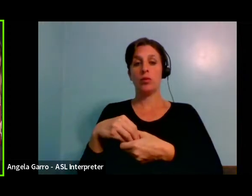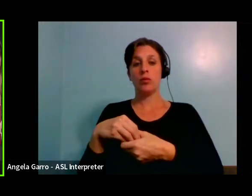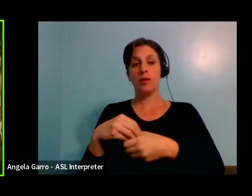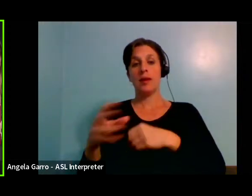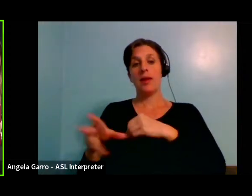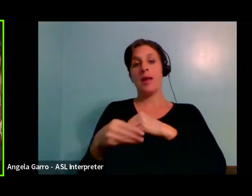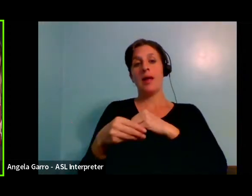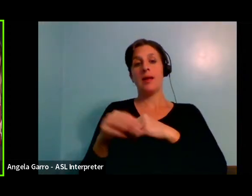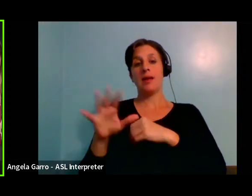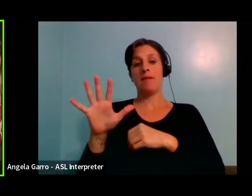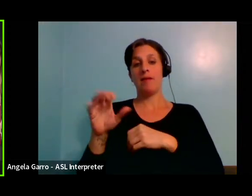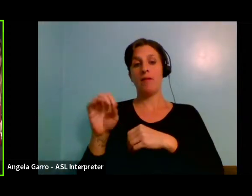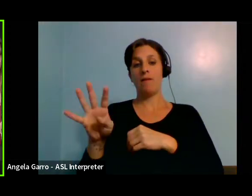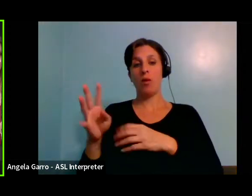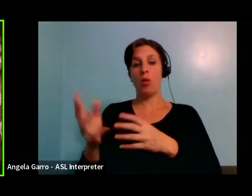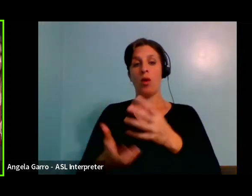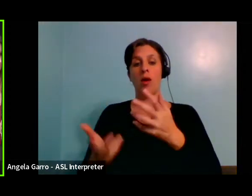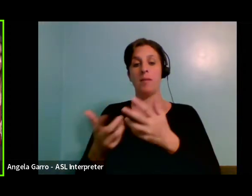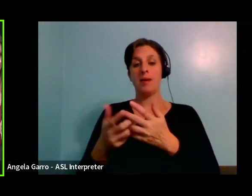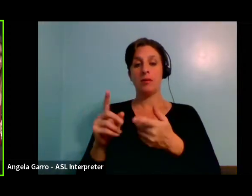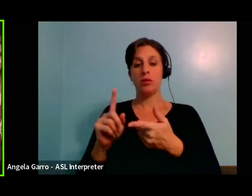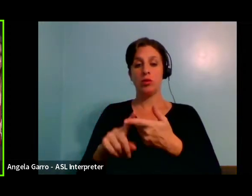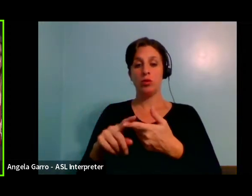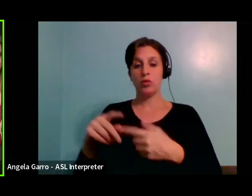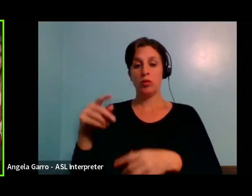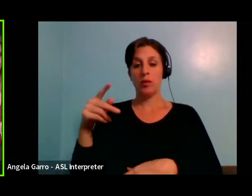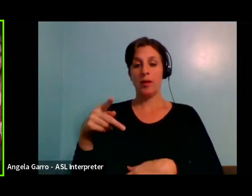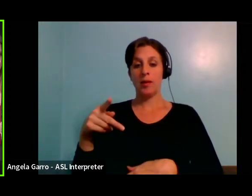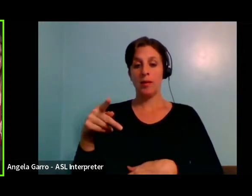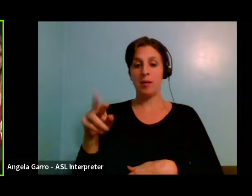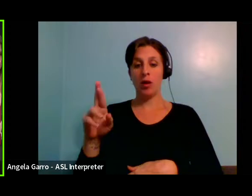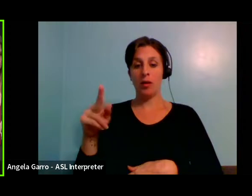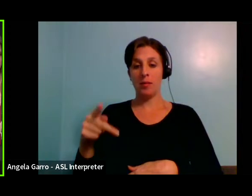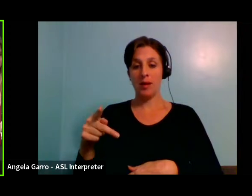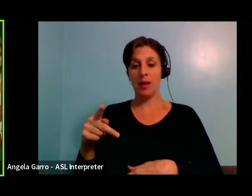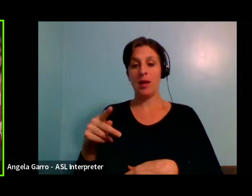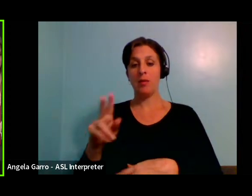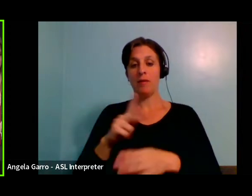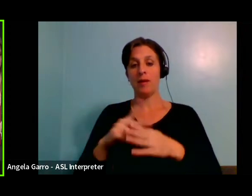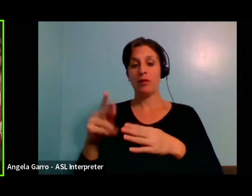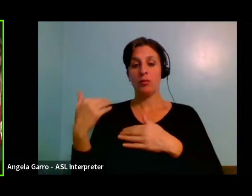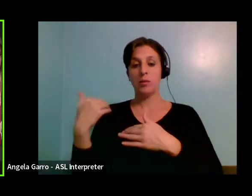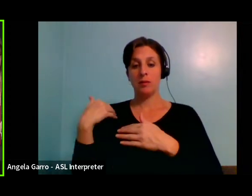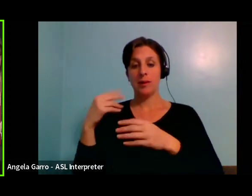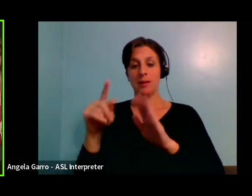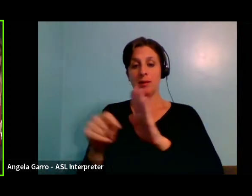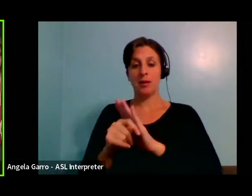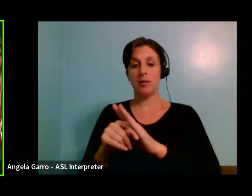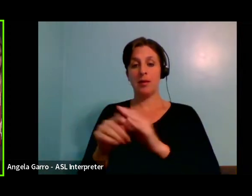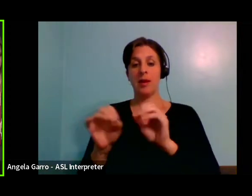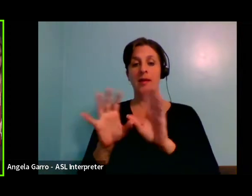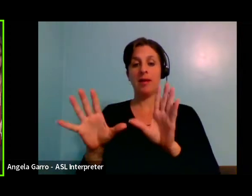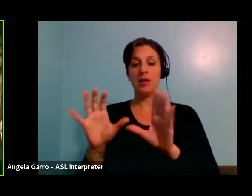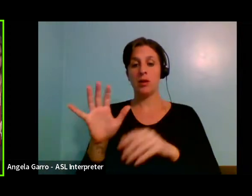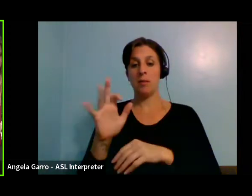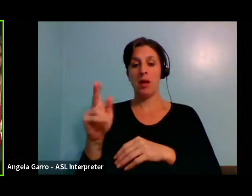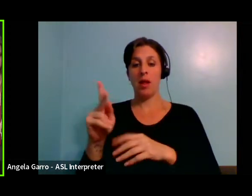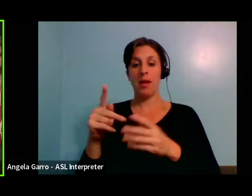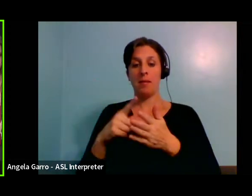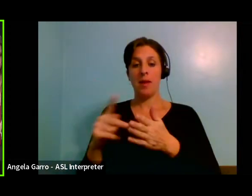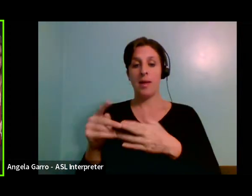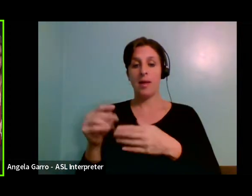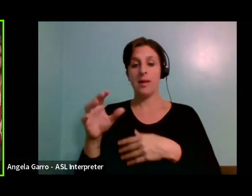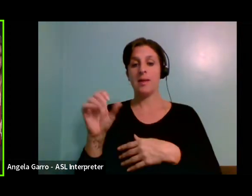adding the 504 accommodations to the PRP or the professional responsibility period, a clarification of block pay and salary